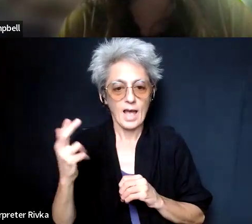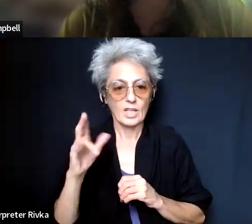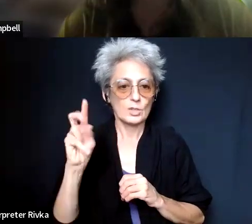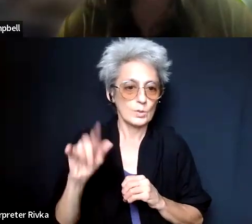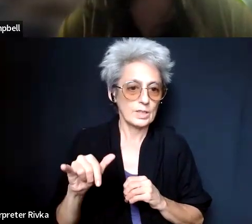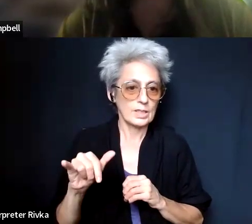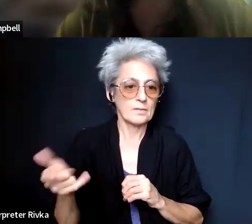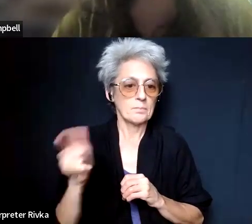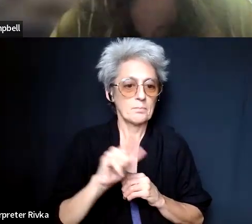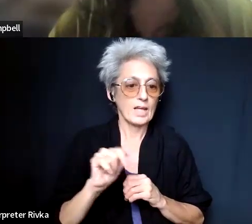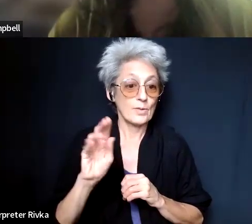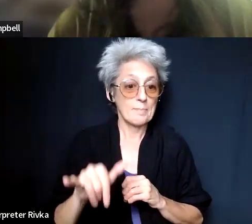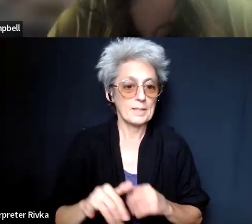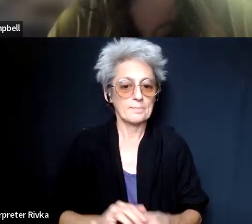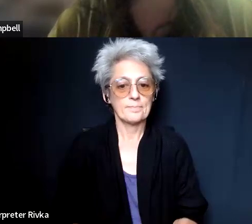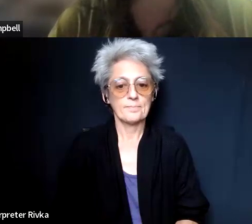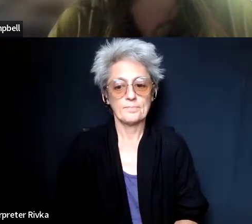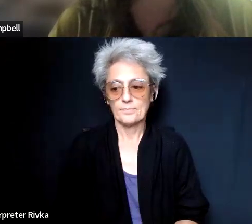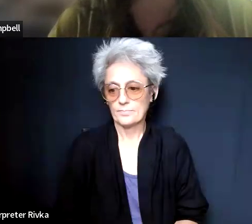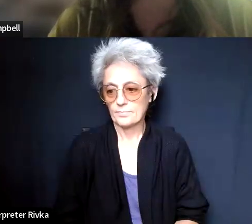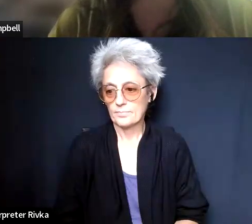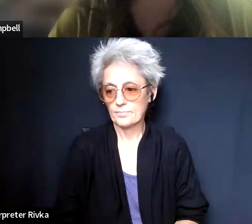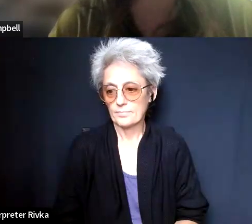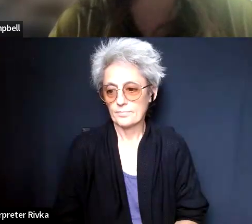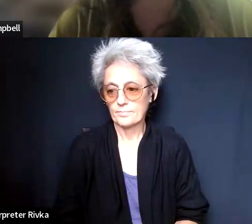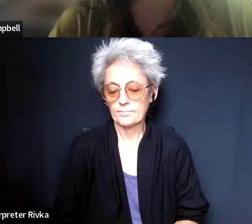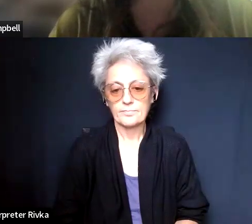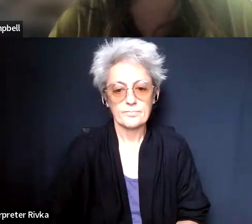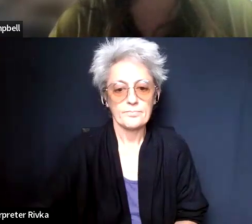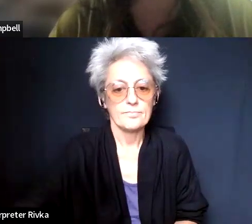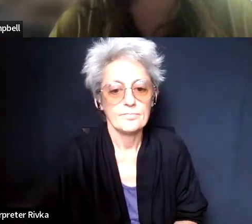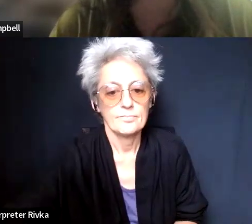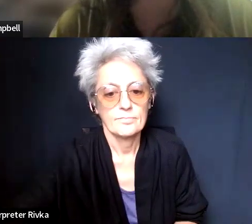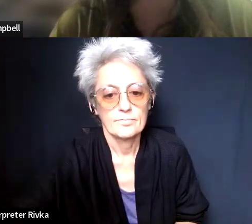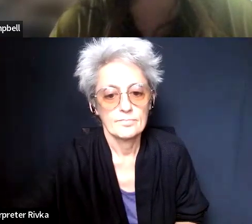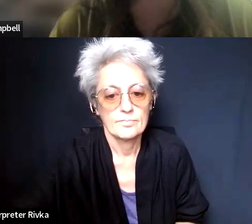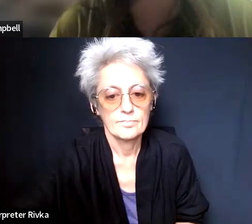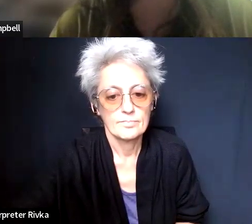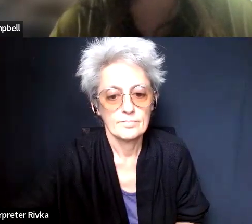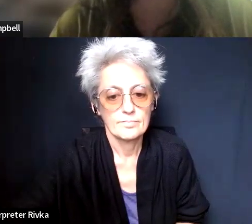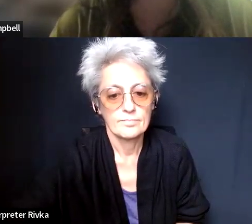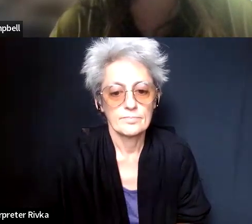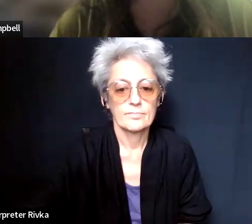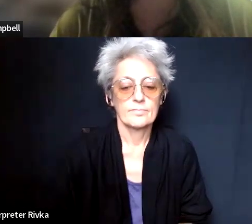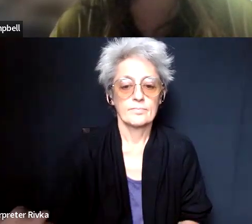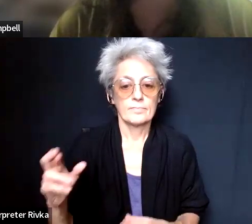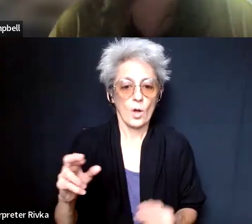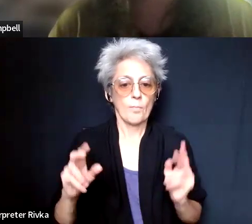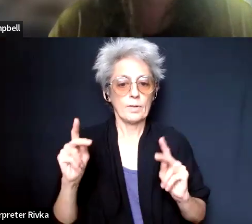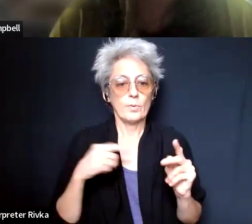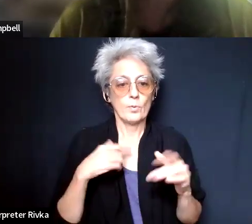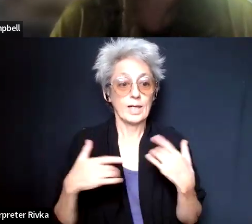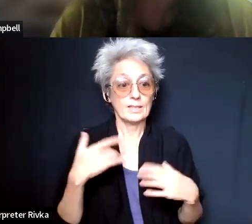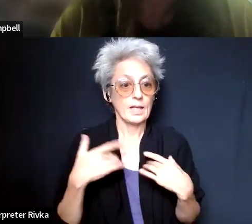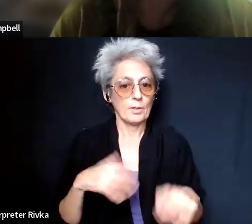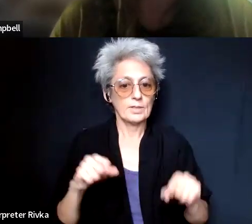turn it back over to Amy. Yeah, thanks, Zach. And hopefully this will get people excited about taking action on this